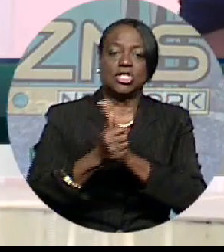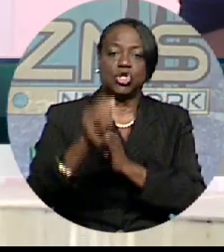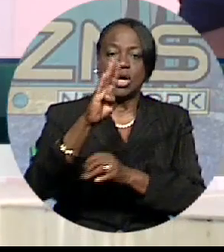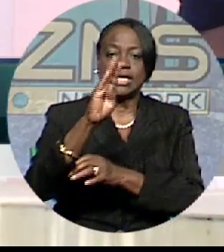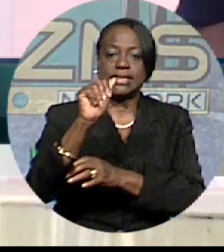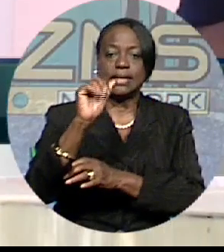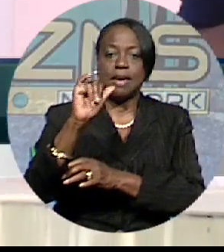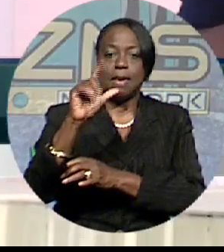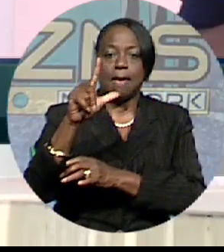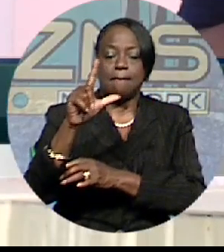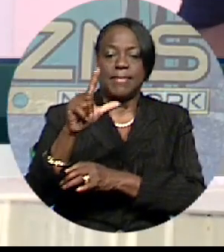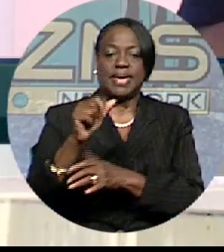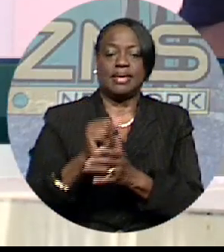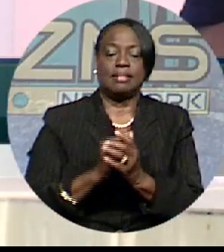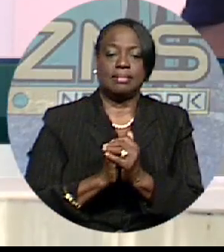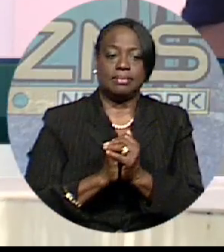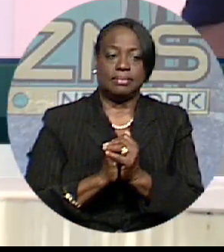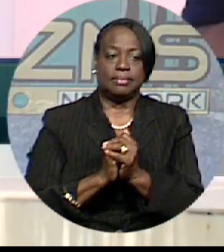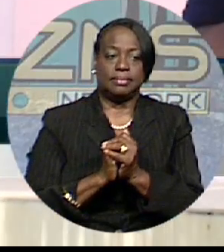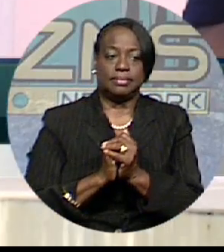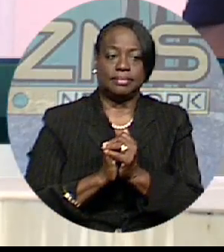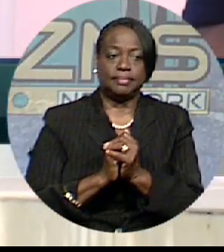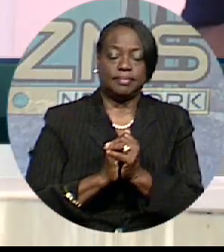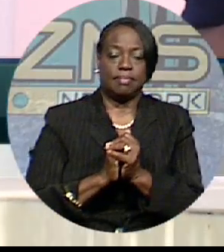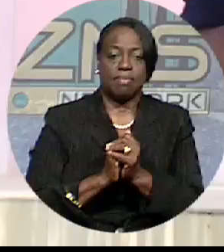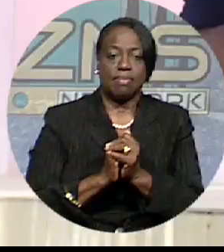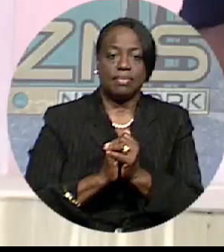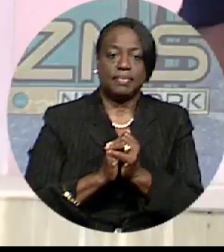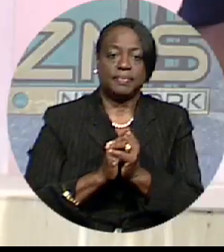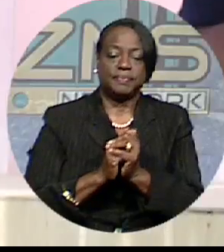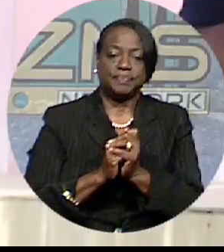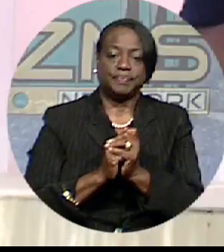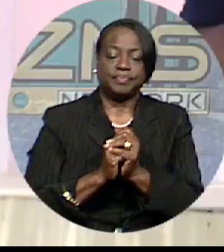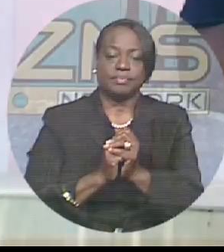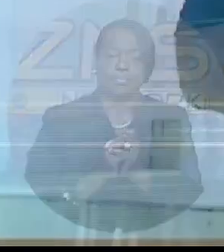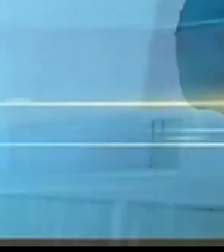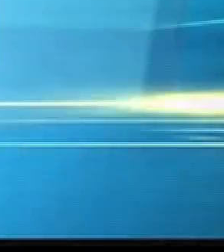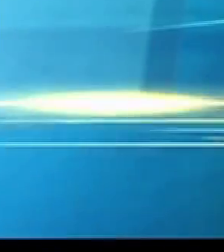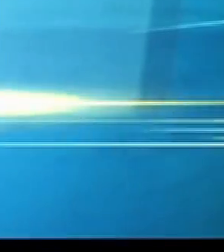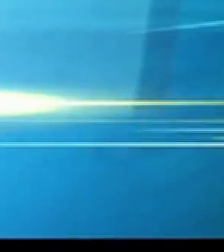two sureties. Janae Noel Ferguson, ZNS Network News.